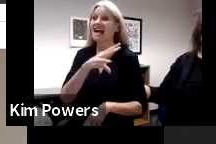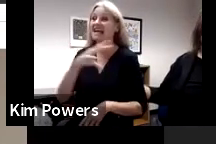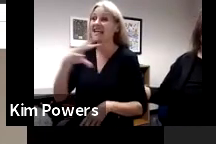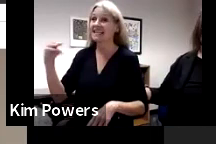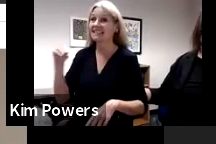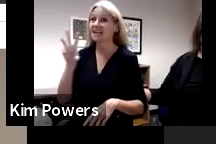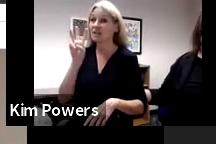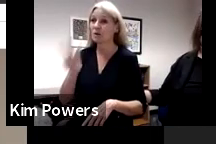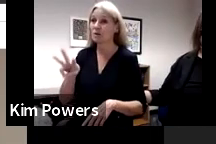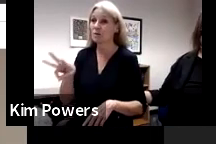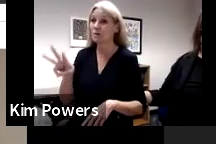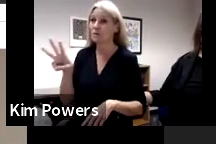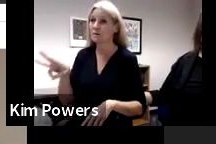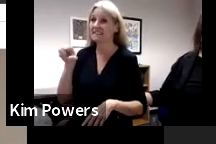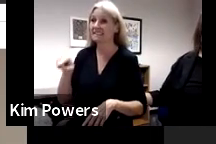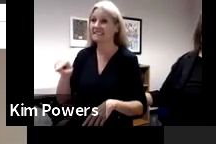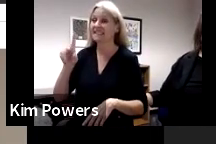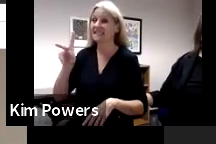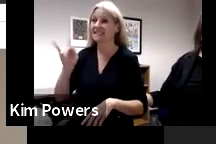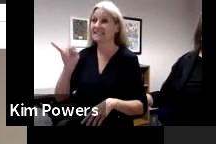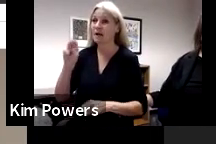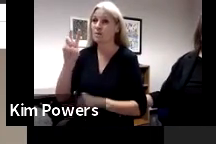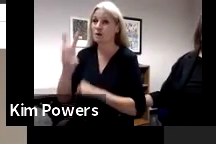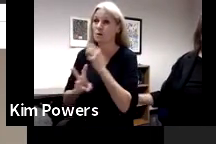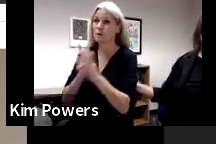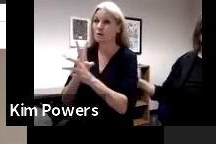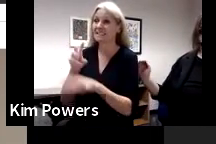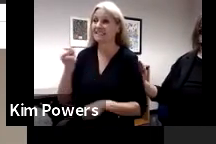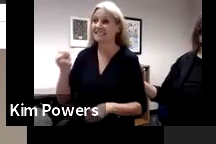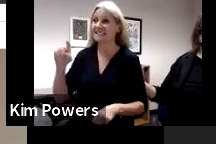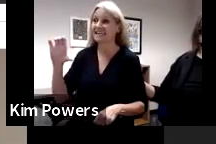on YouTube. It's still available and on